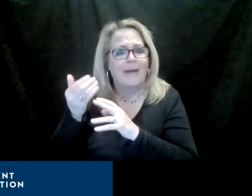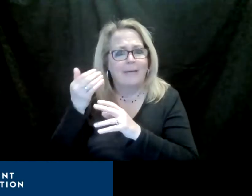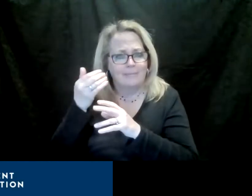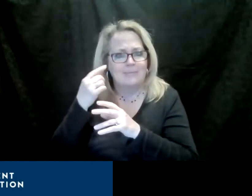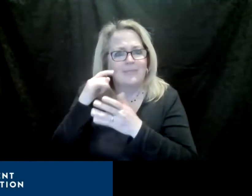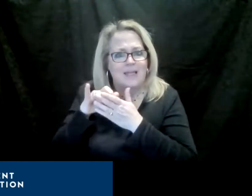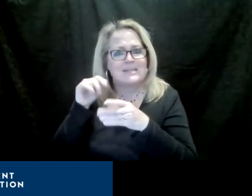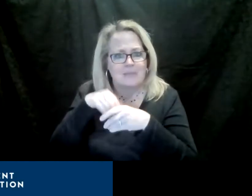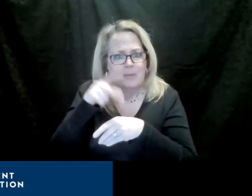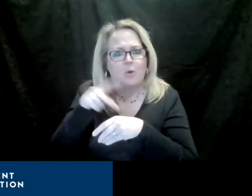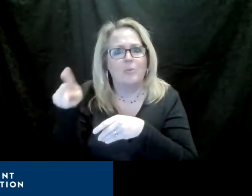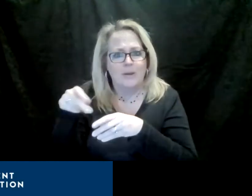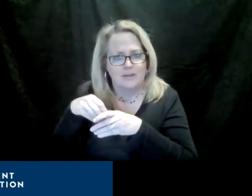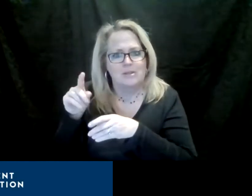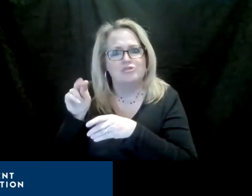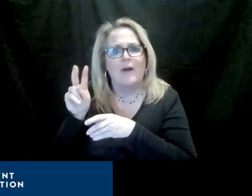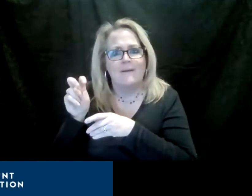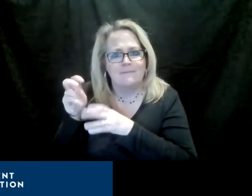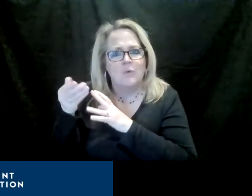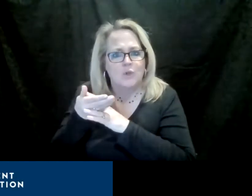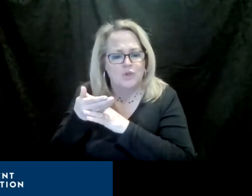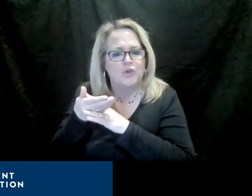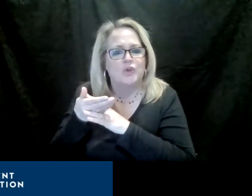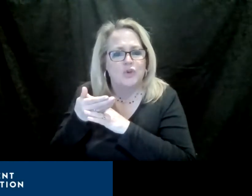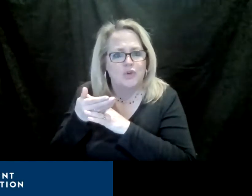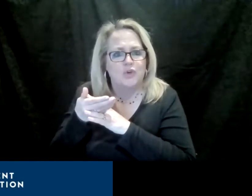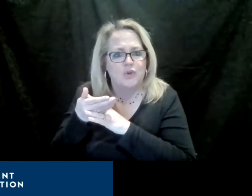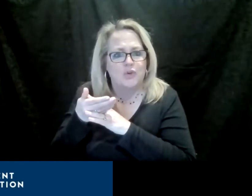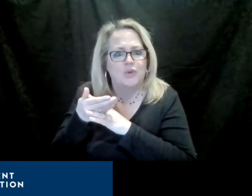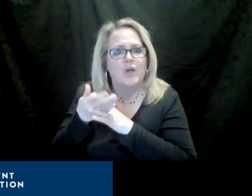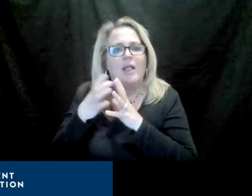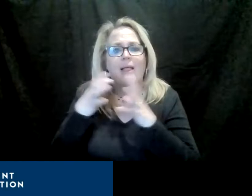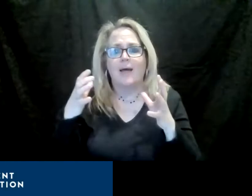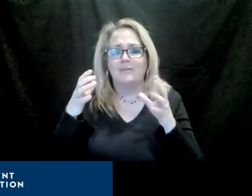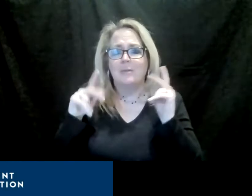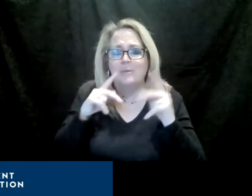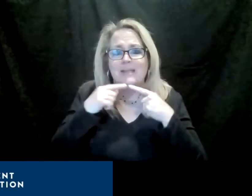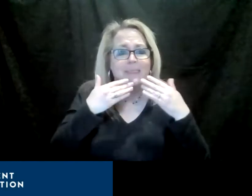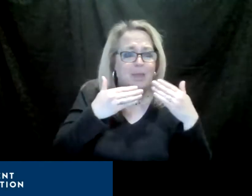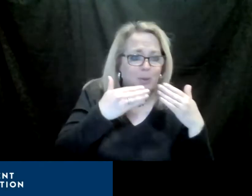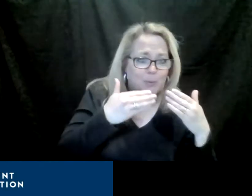folder. Got a lot of thank yous.